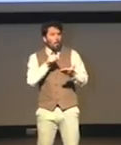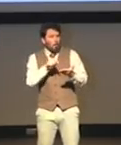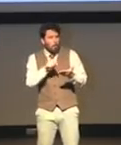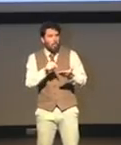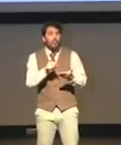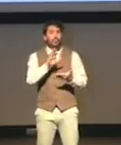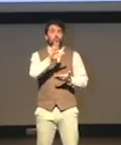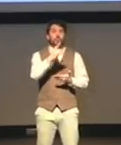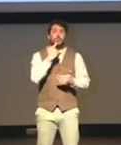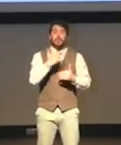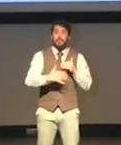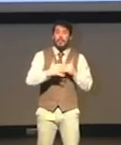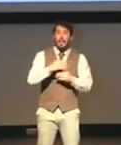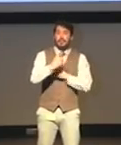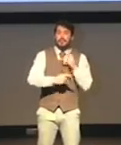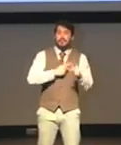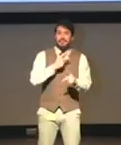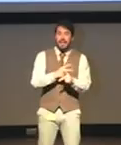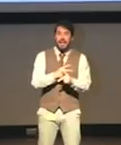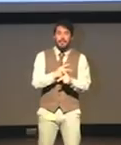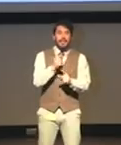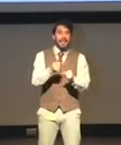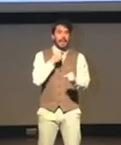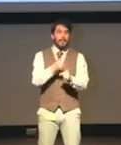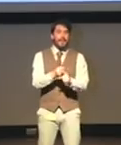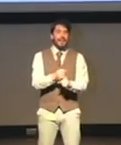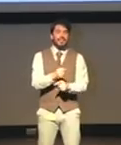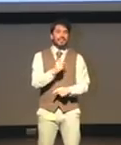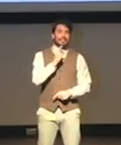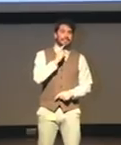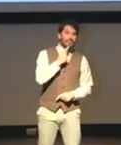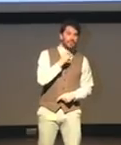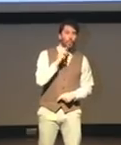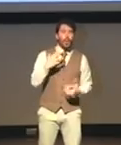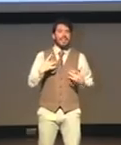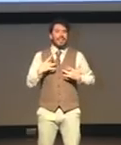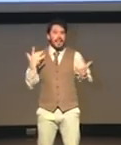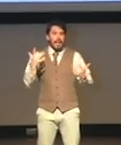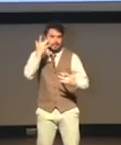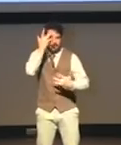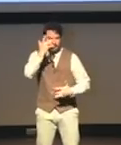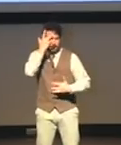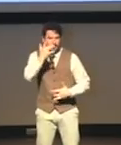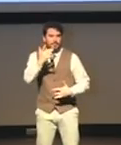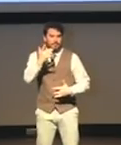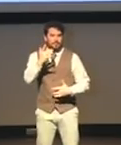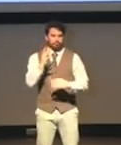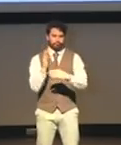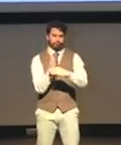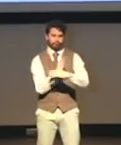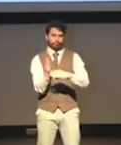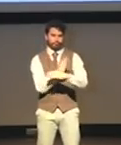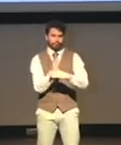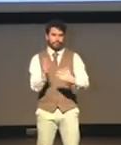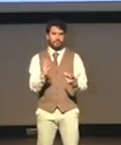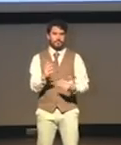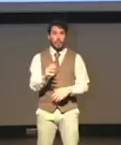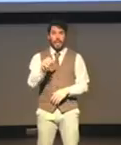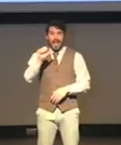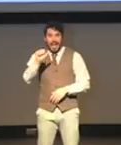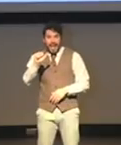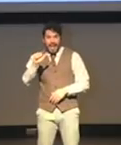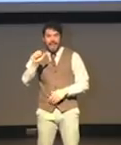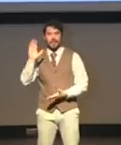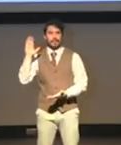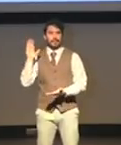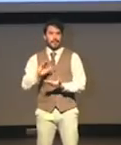of COVID infection, and that the O blood type may be correlated with less severe disease, and the A